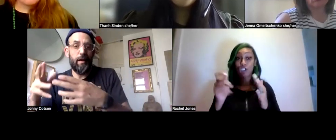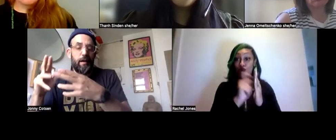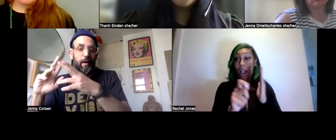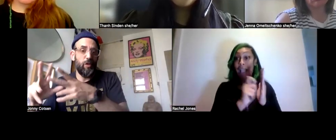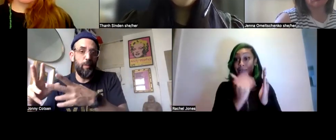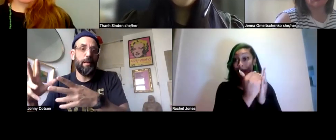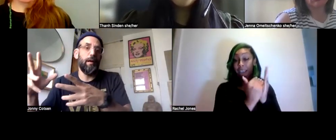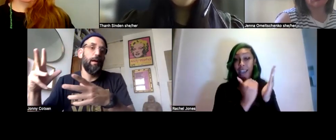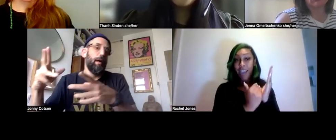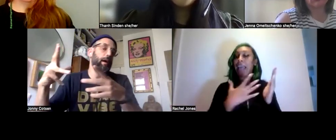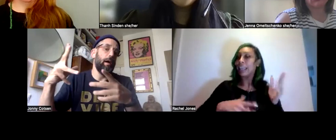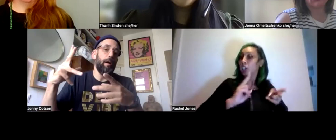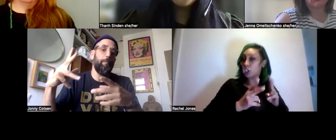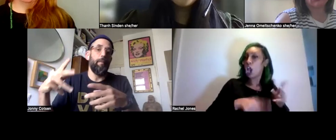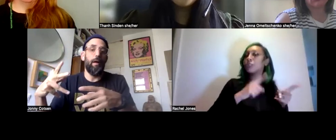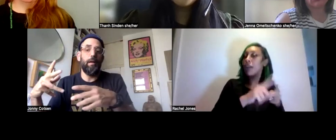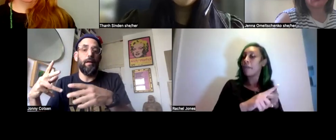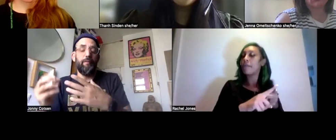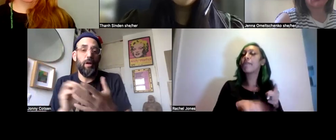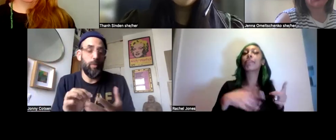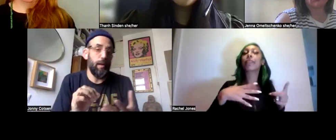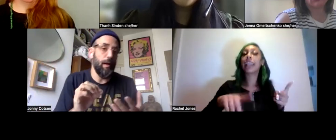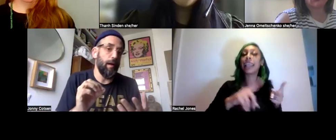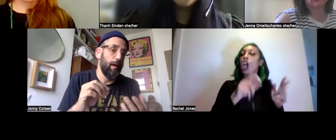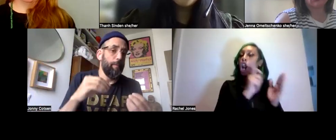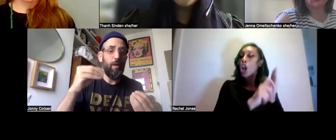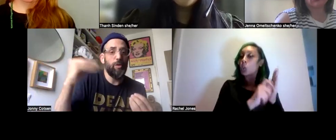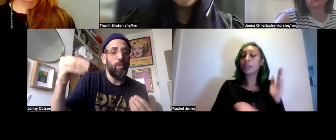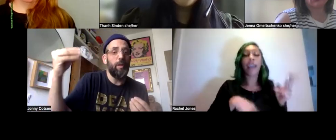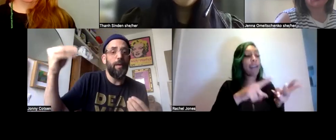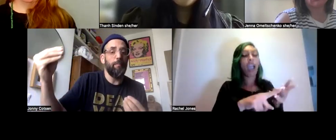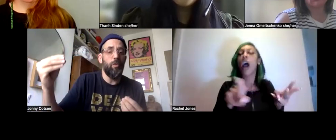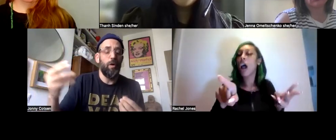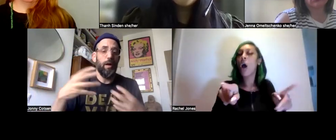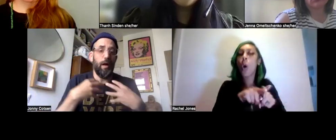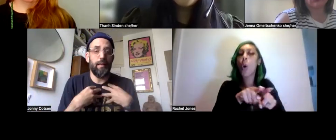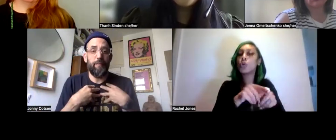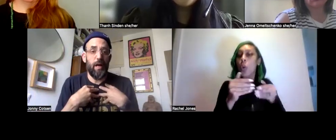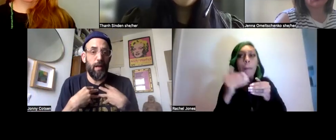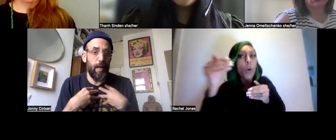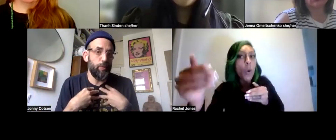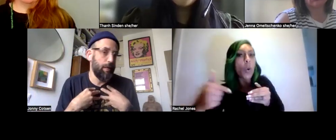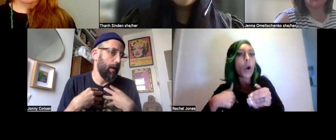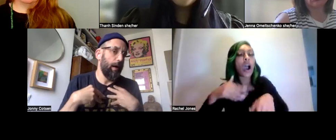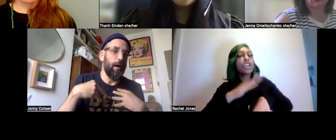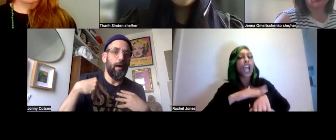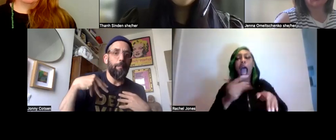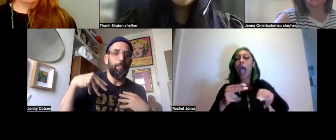have an interpreter, and have a note taker, but it also can mean more. I like to have